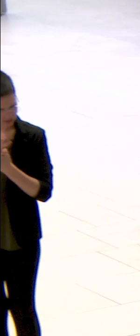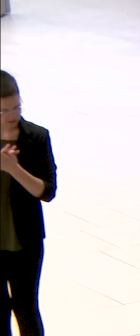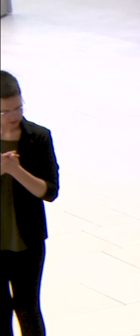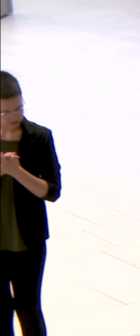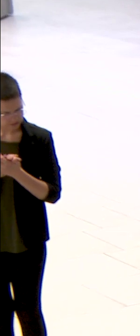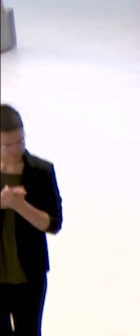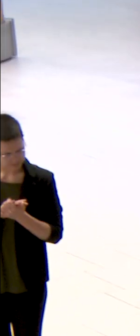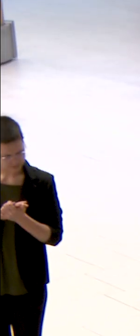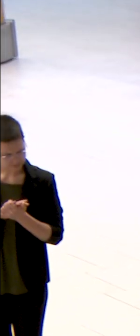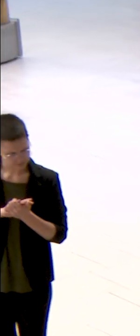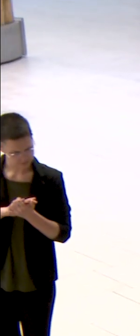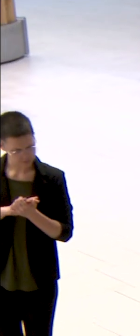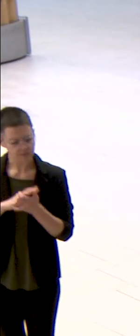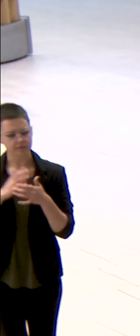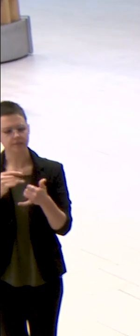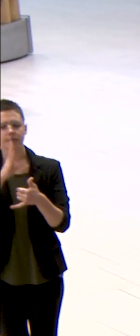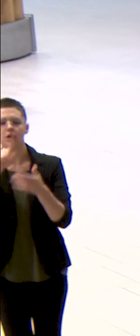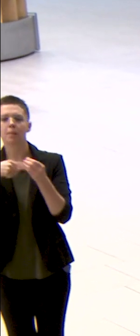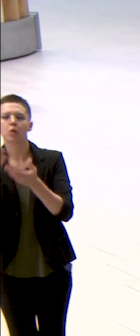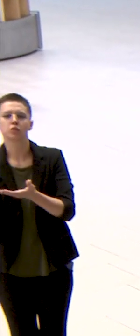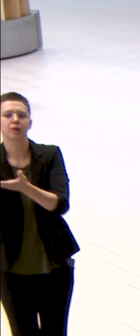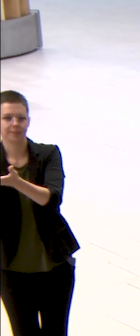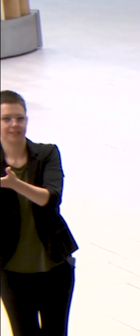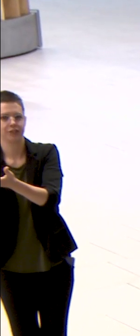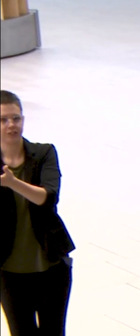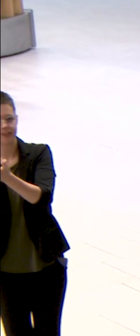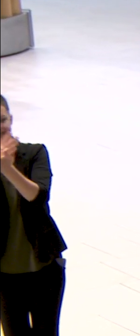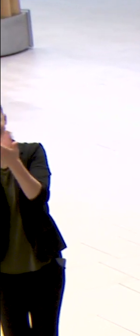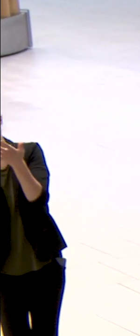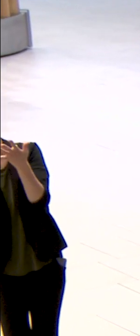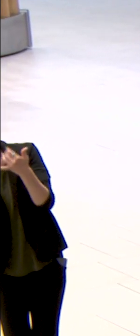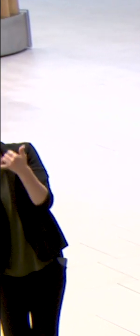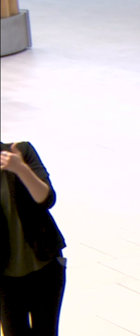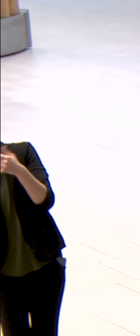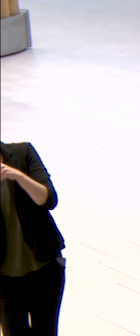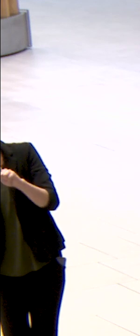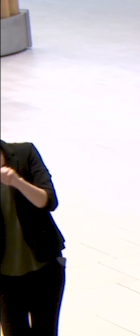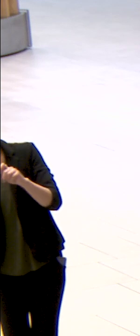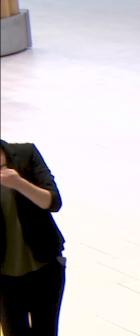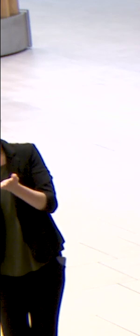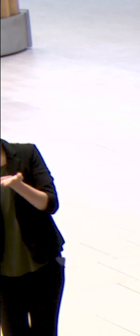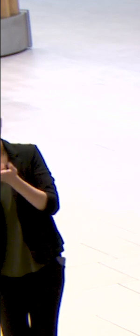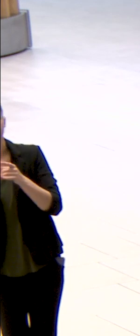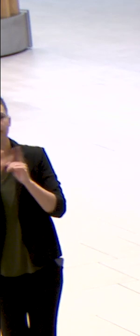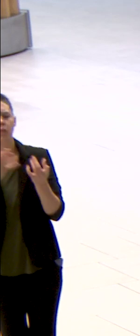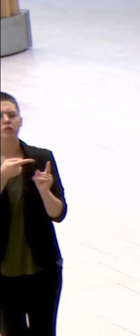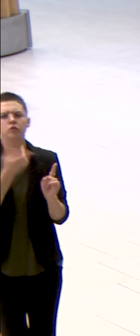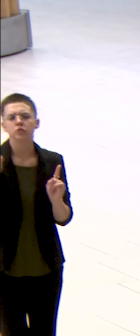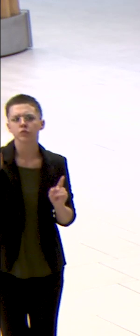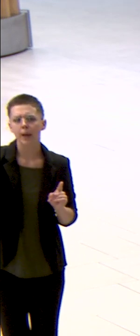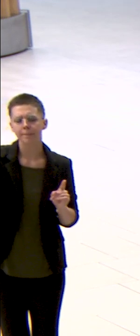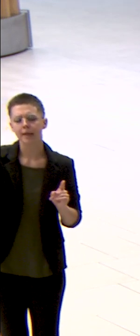Mm-hmm. Let's talk about then recommendations as we get towards the end of this conversation here, which is what do you recommend